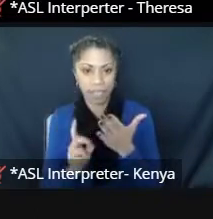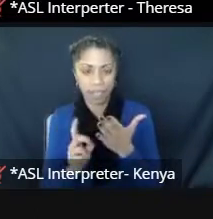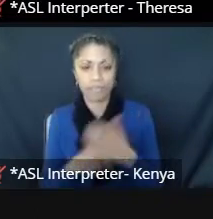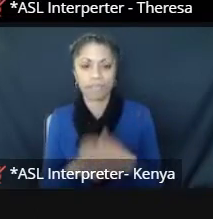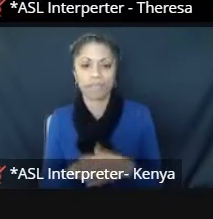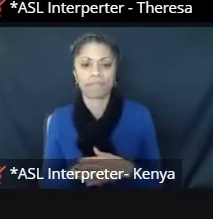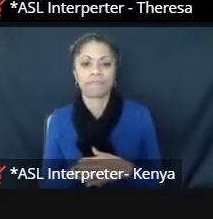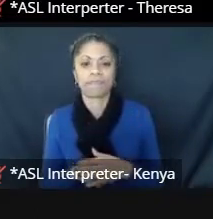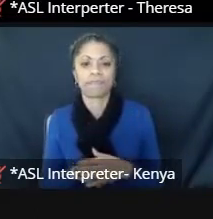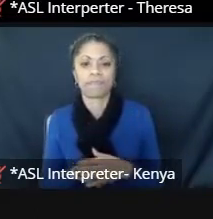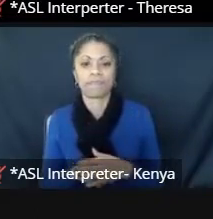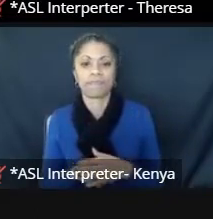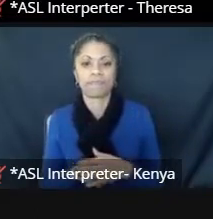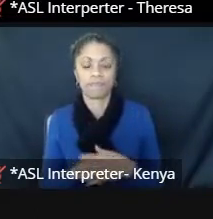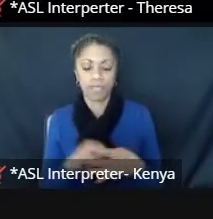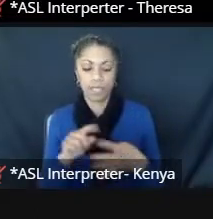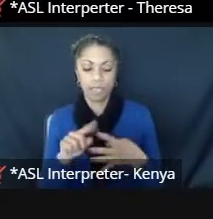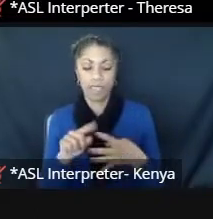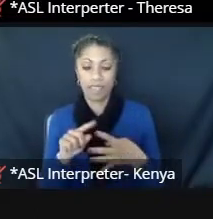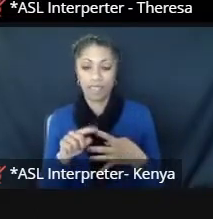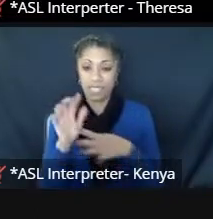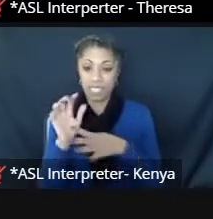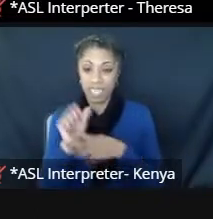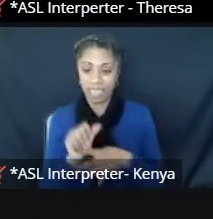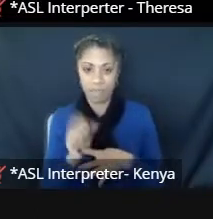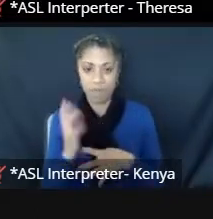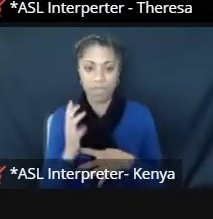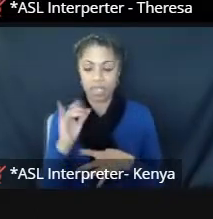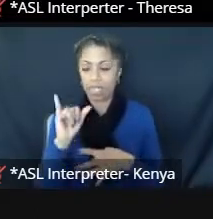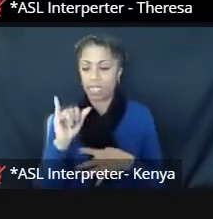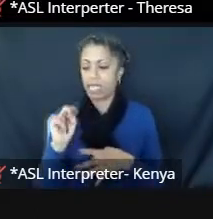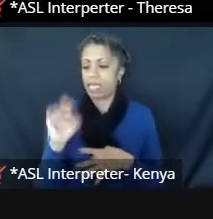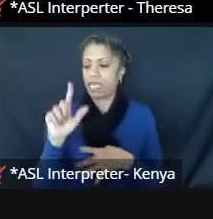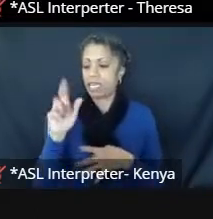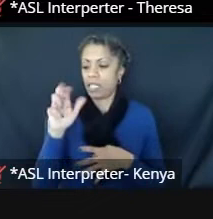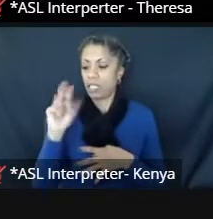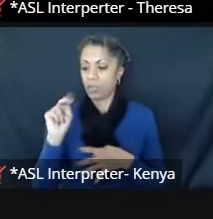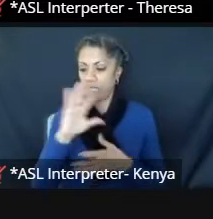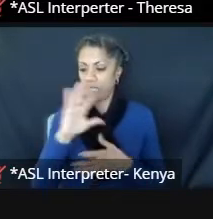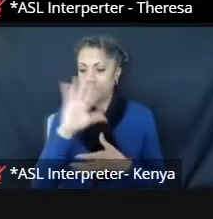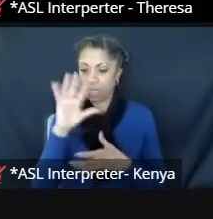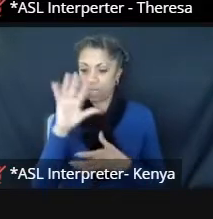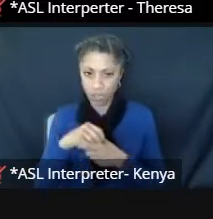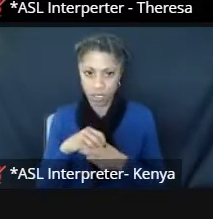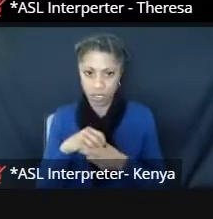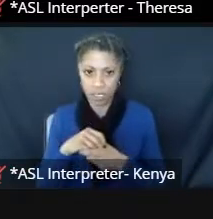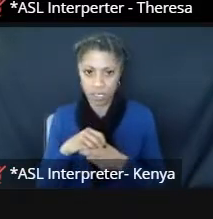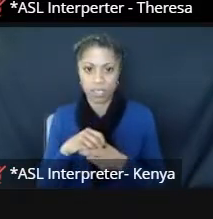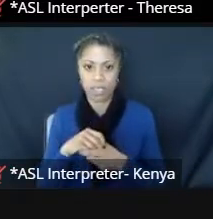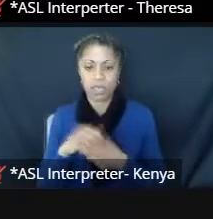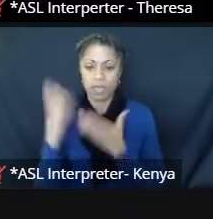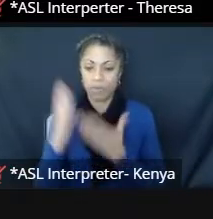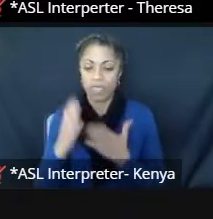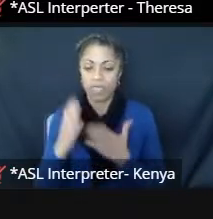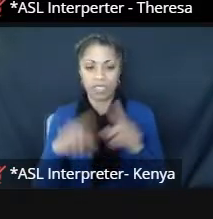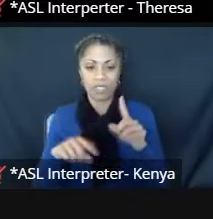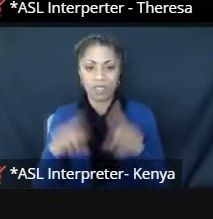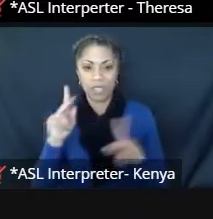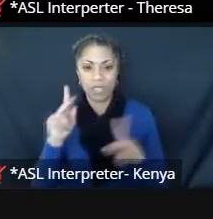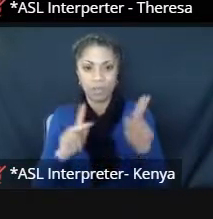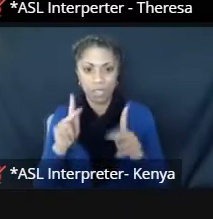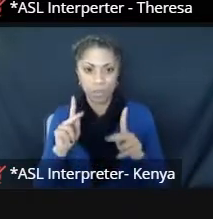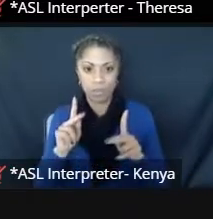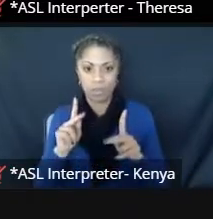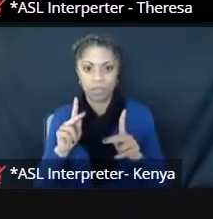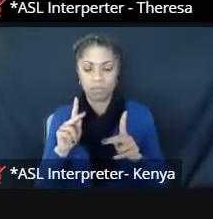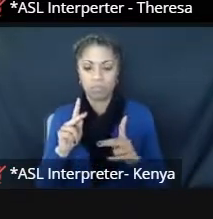is that of inclusion, bringing diverse voices into the room with you to do the work. The second is empathy,